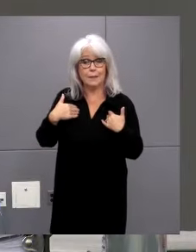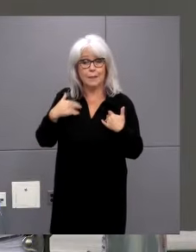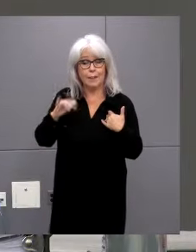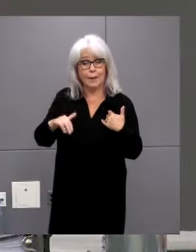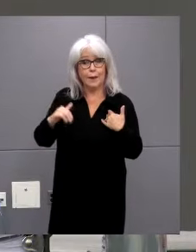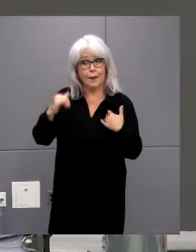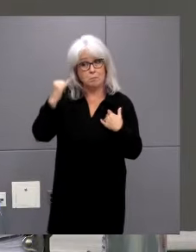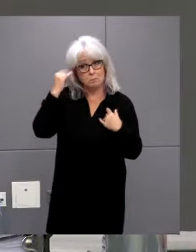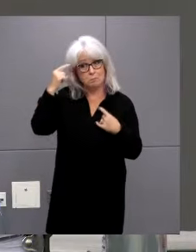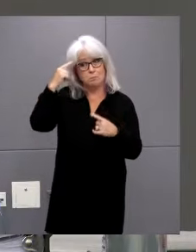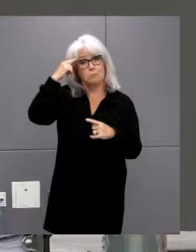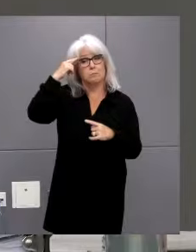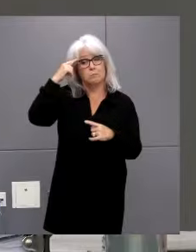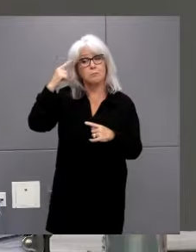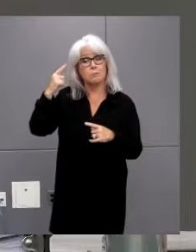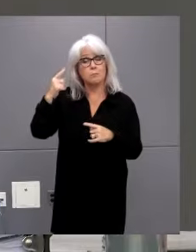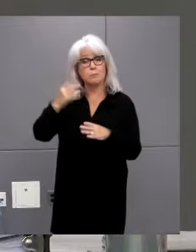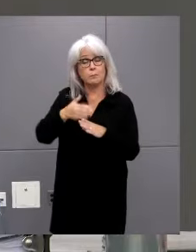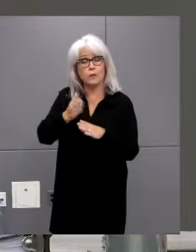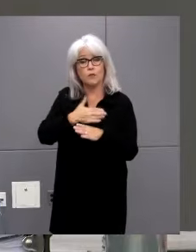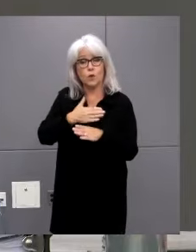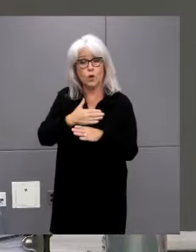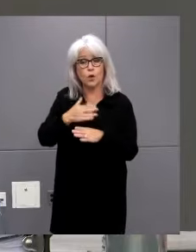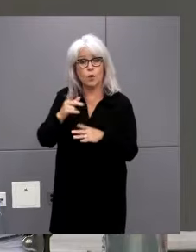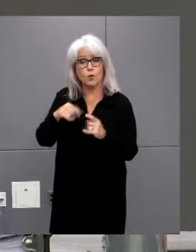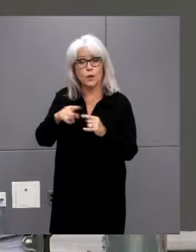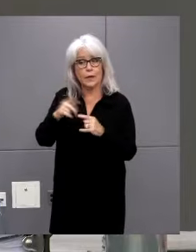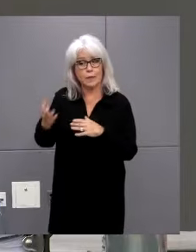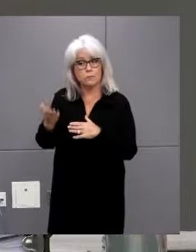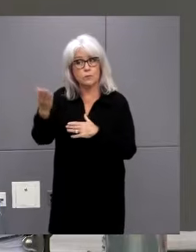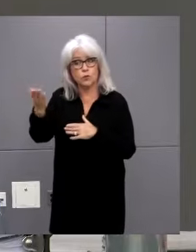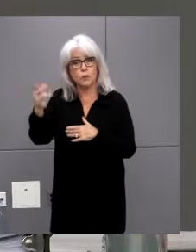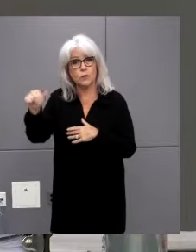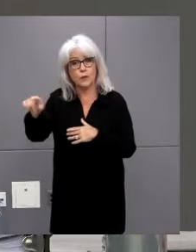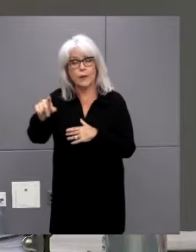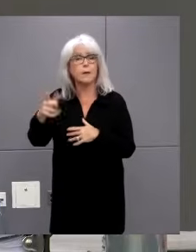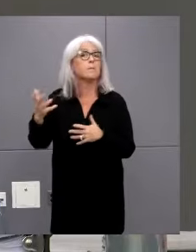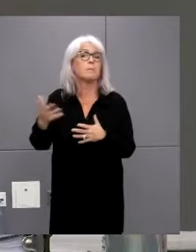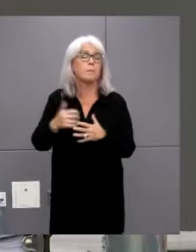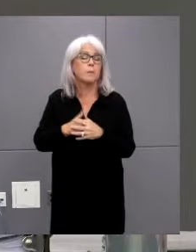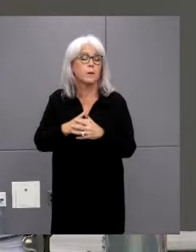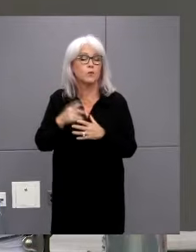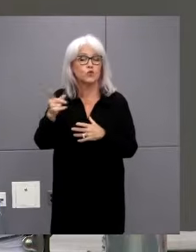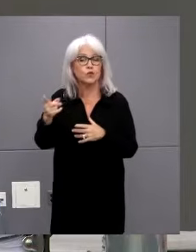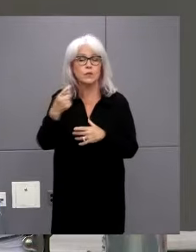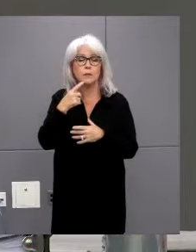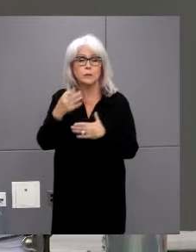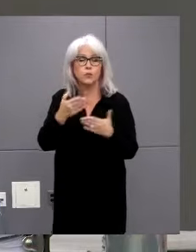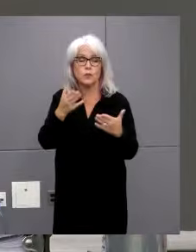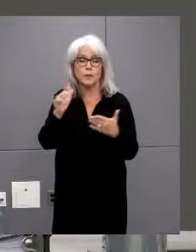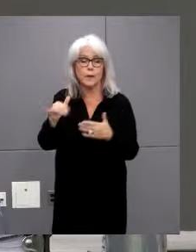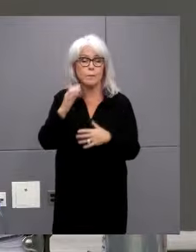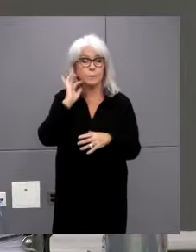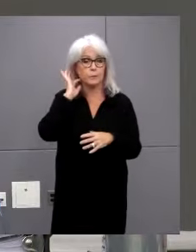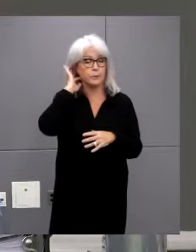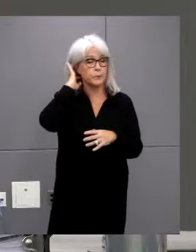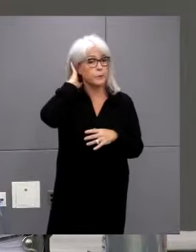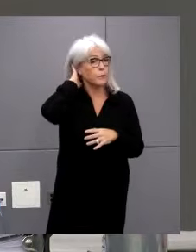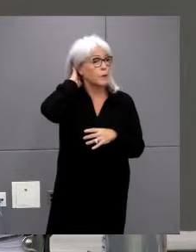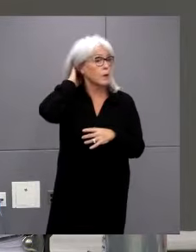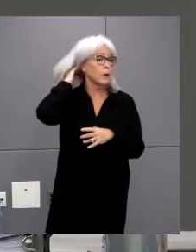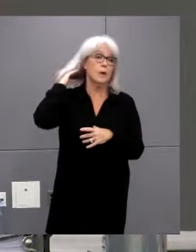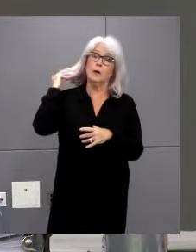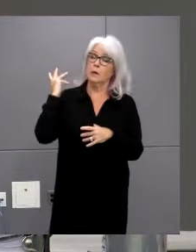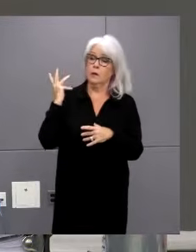idea earlier on, back when I brought it up, when you brought it up to me and I brought it up to her. So that being